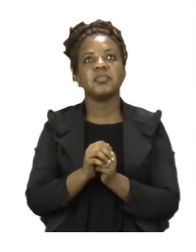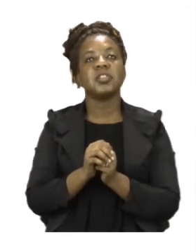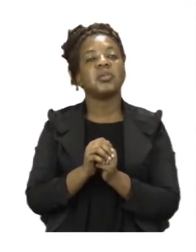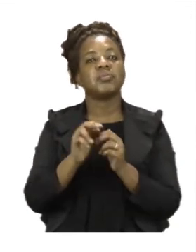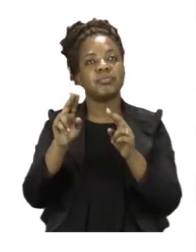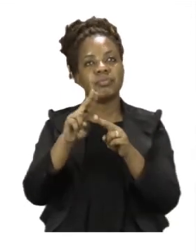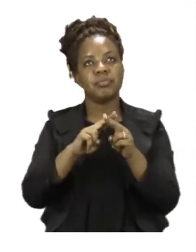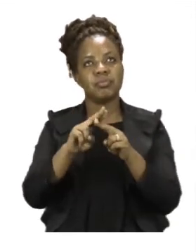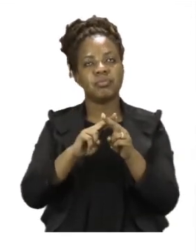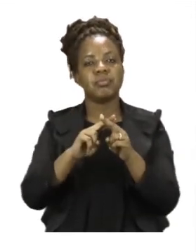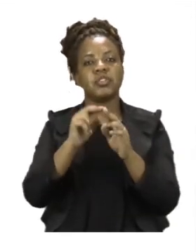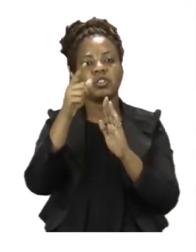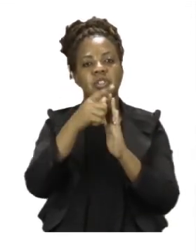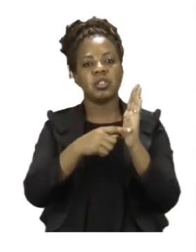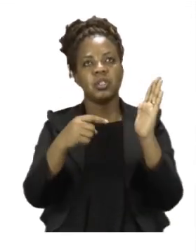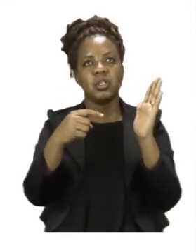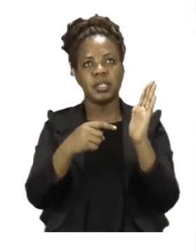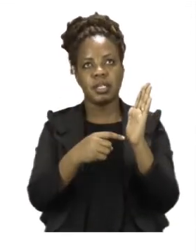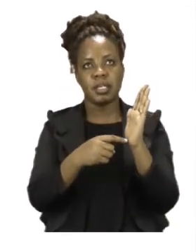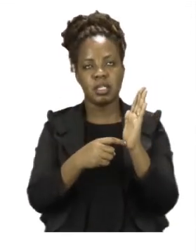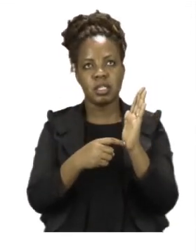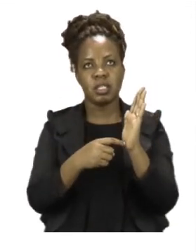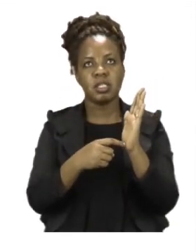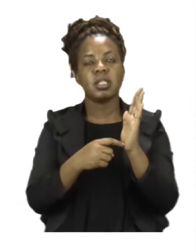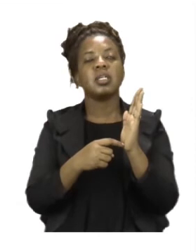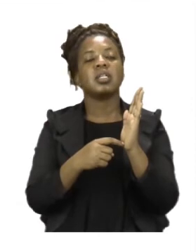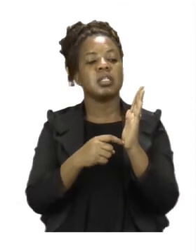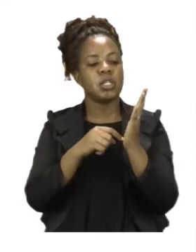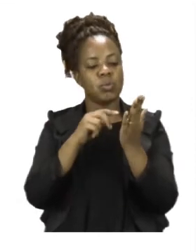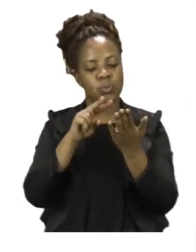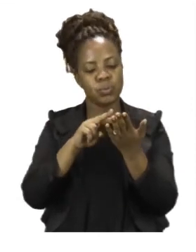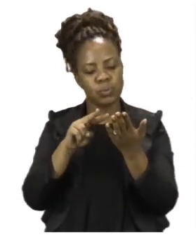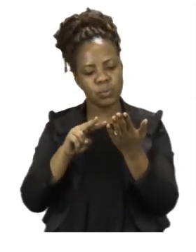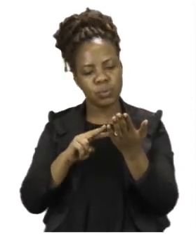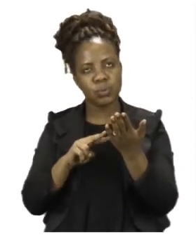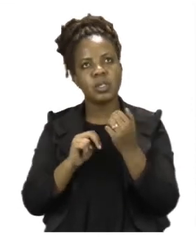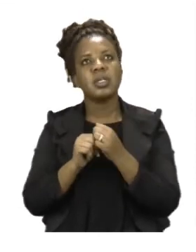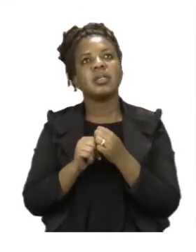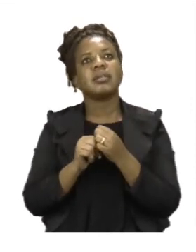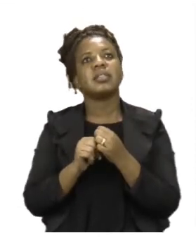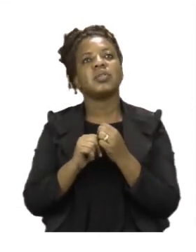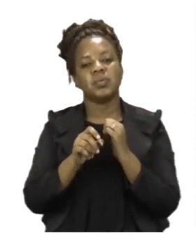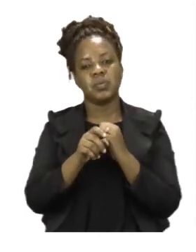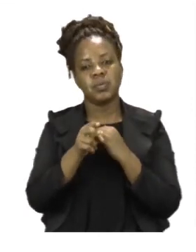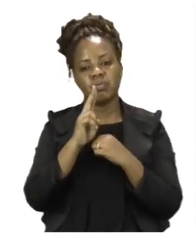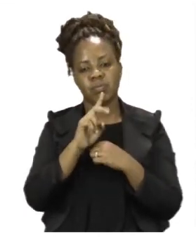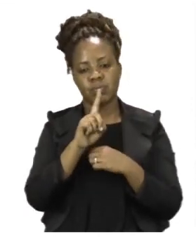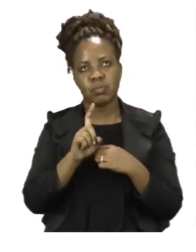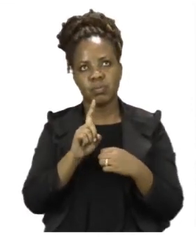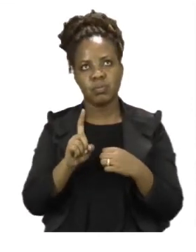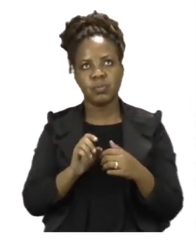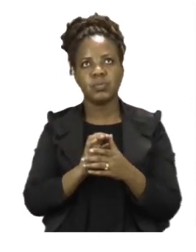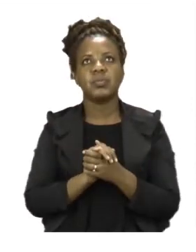I'd like you to please check the calendar carefully. Now, as you can see, the calendar has the